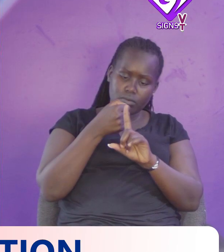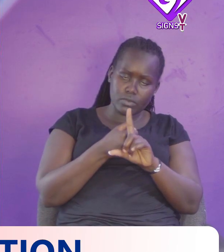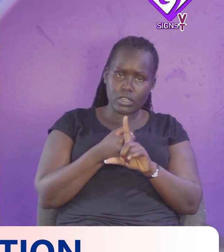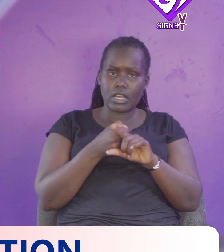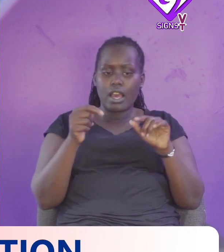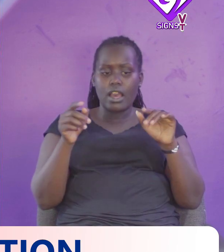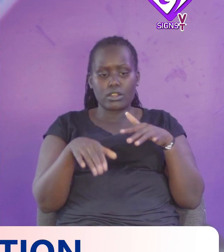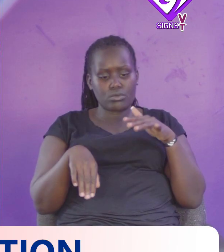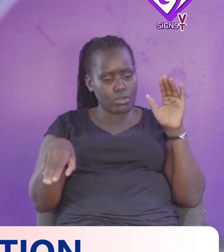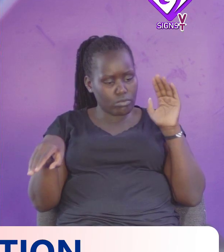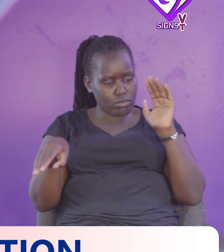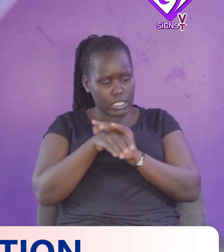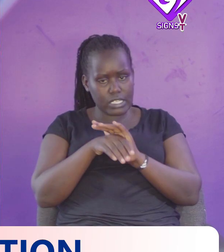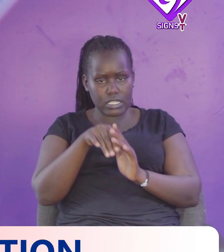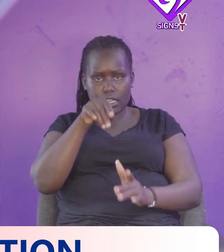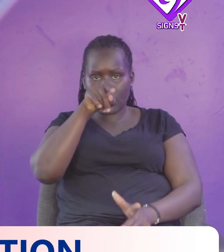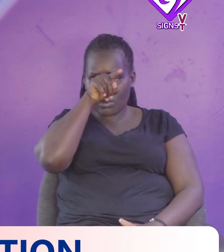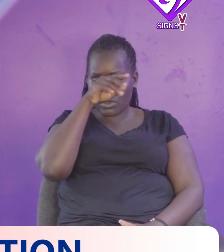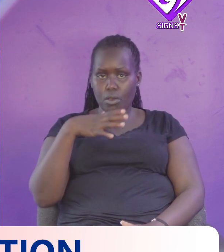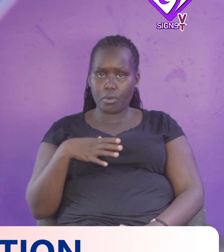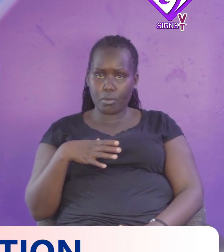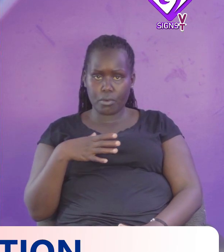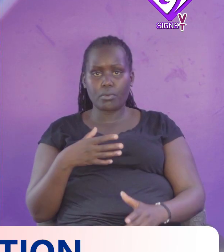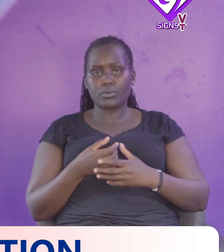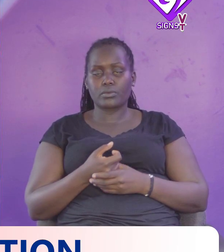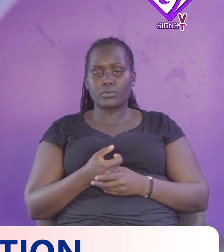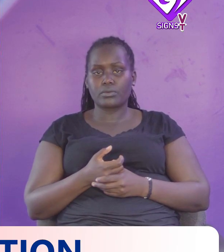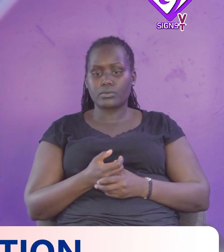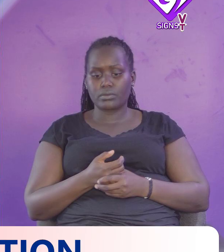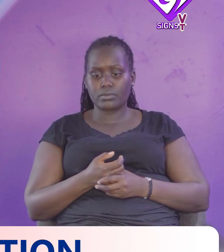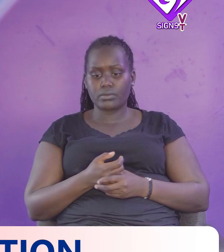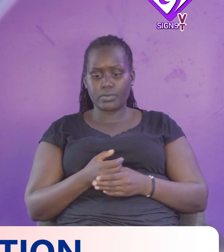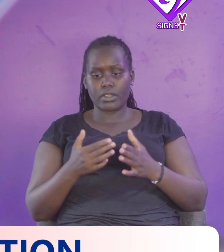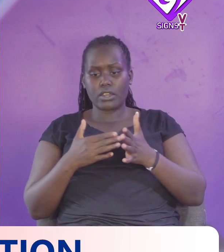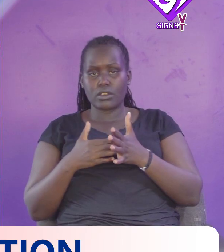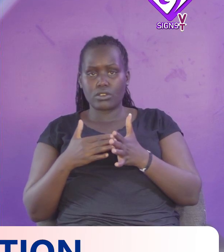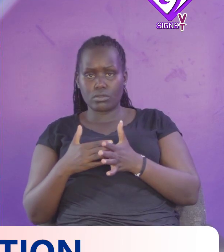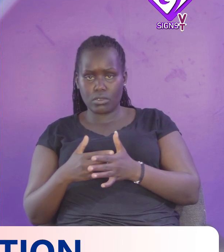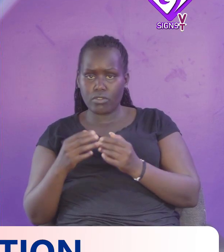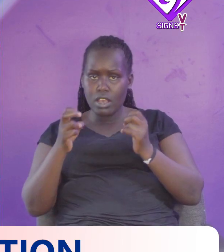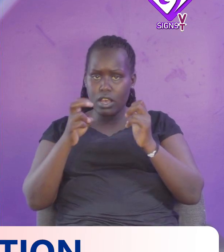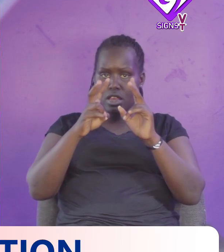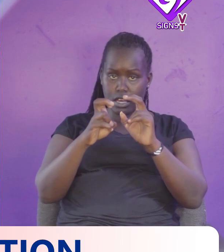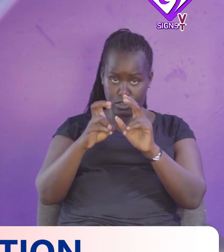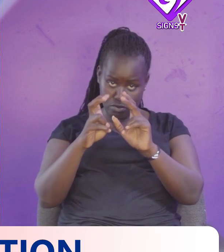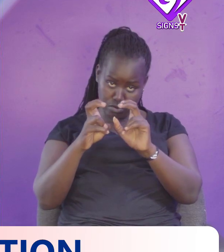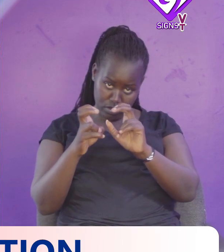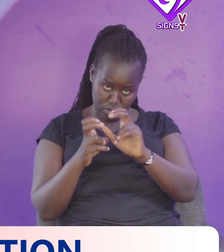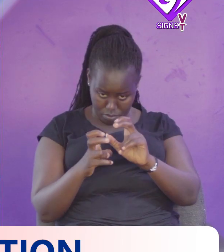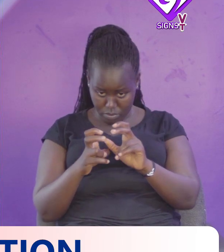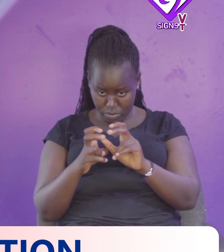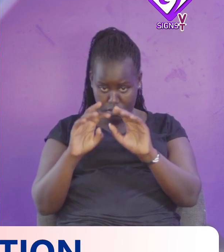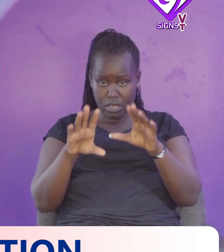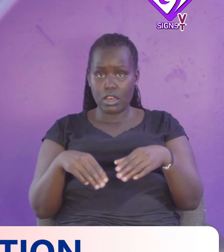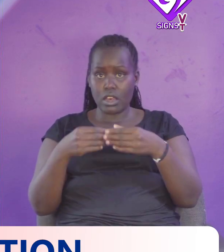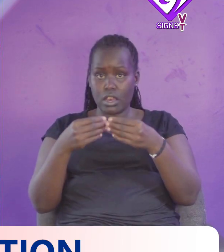away? Somebody ascends to power, starts taking care of the issues of Wazungus, giving them